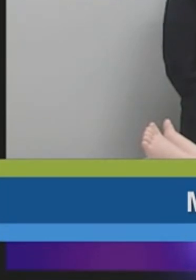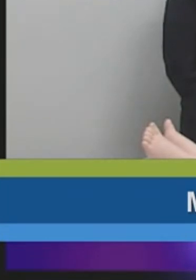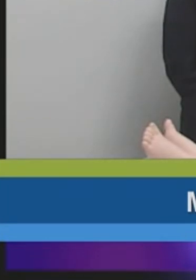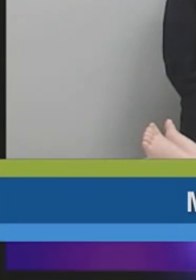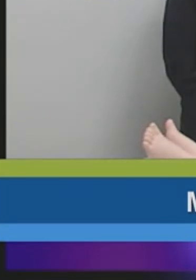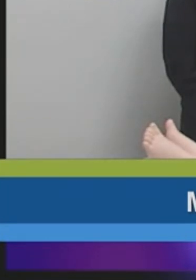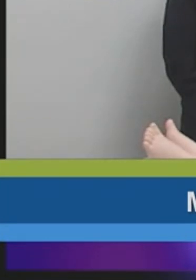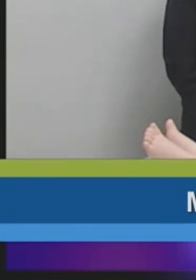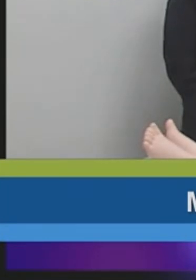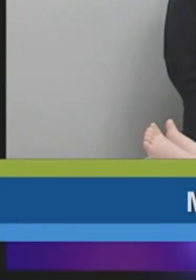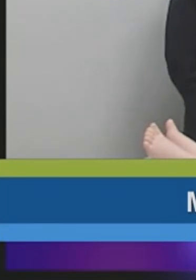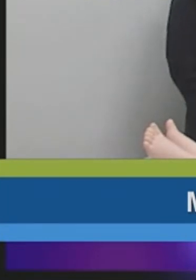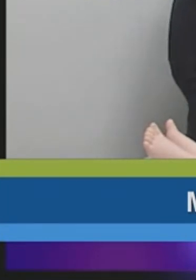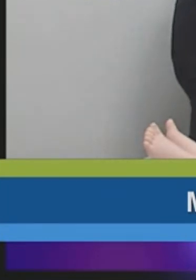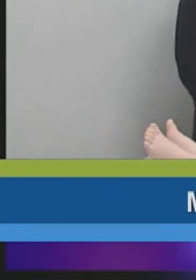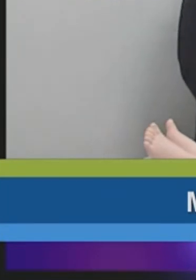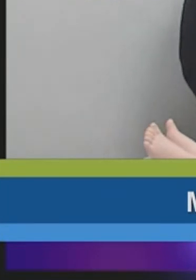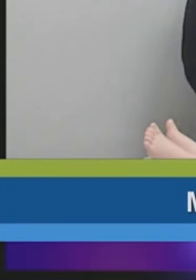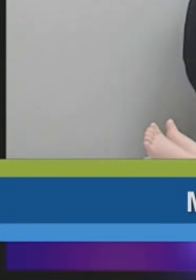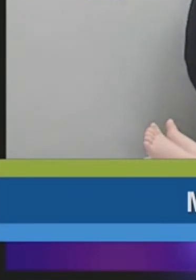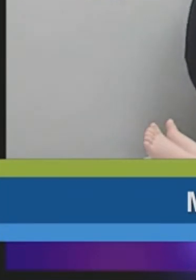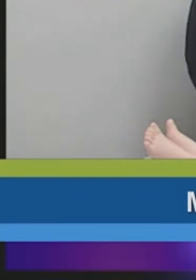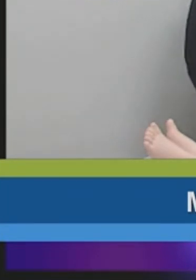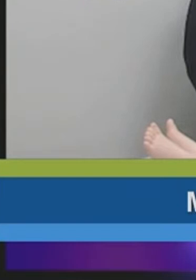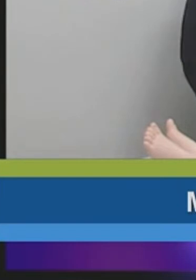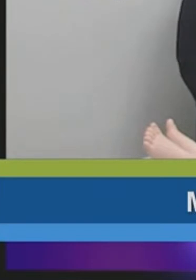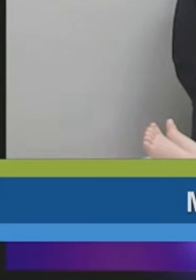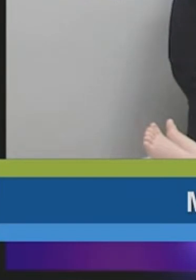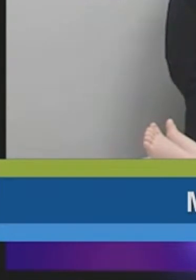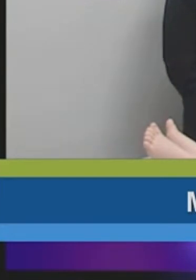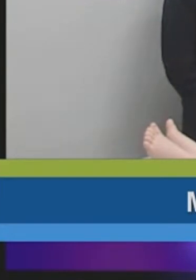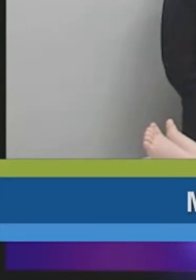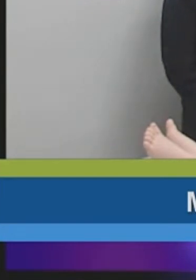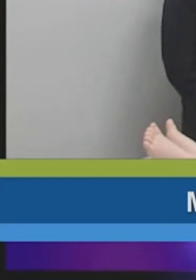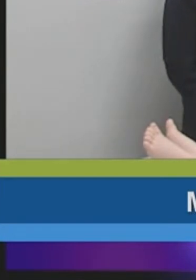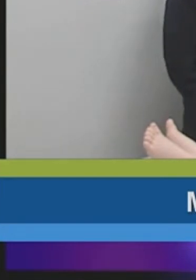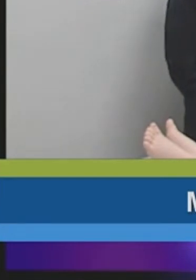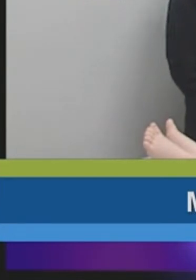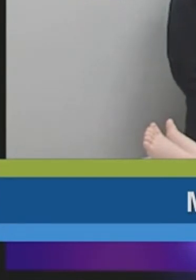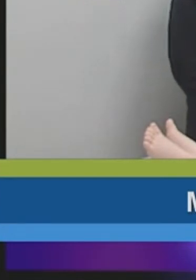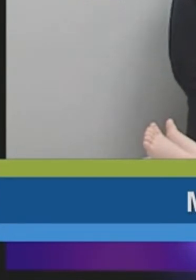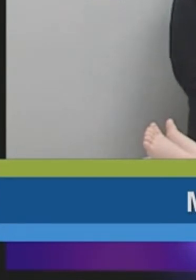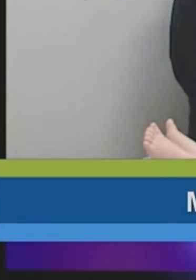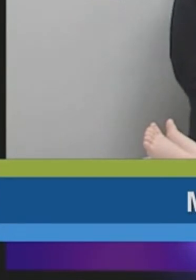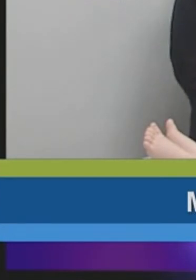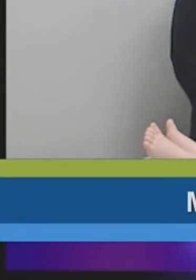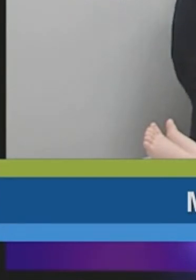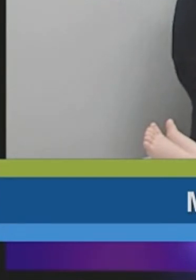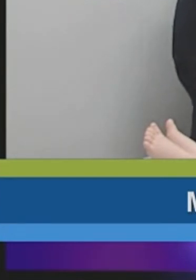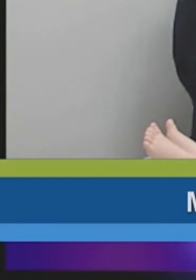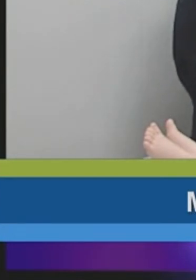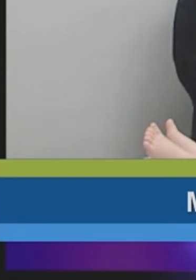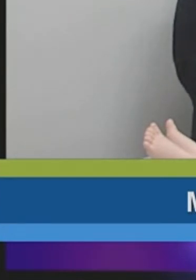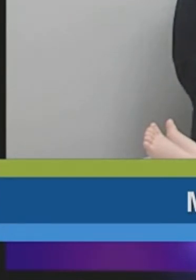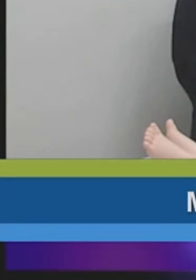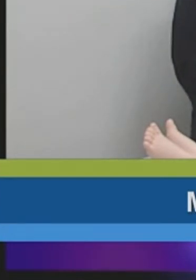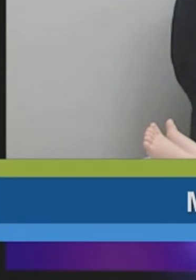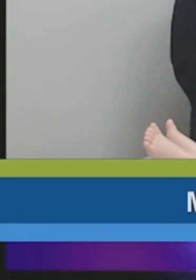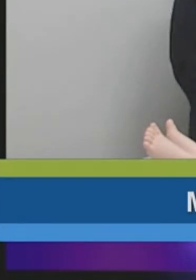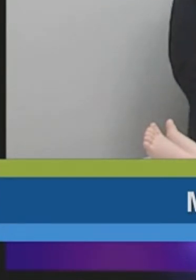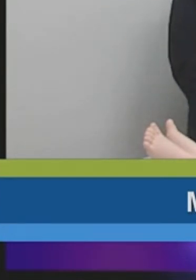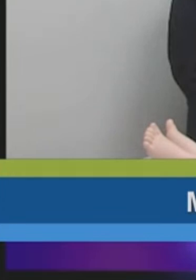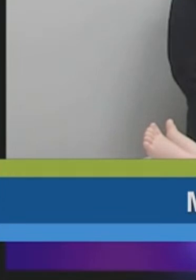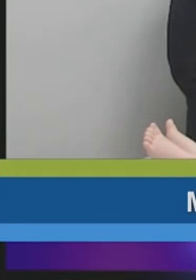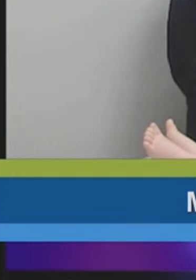neck while they are in the seizure to make sure that they're not going to injure themselves during the shaking phase. T means to check